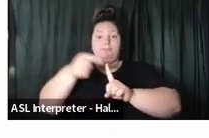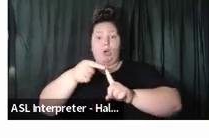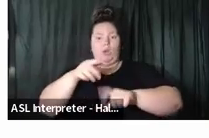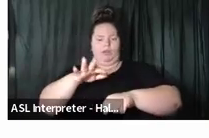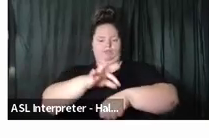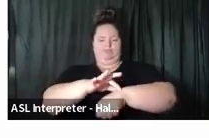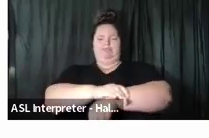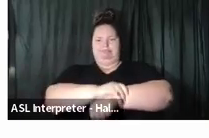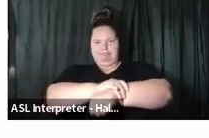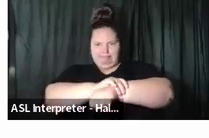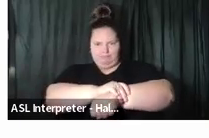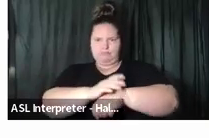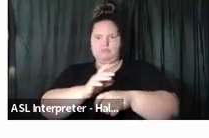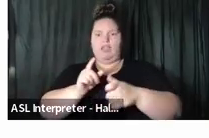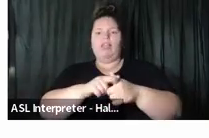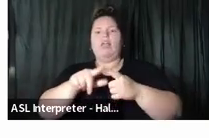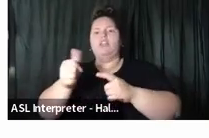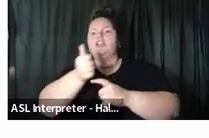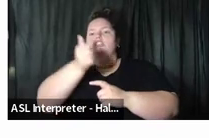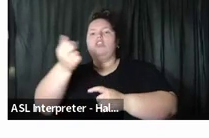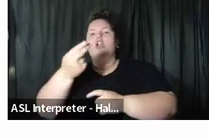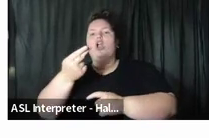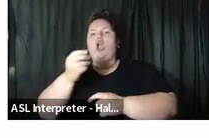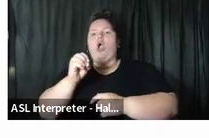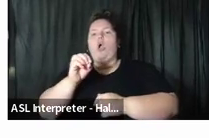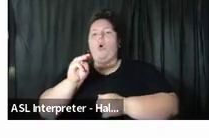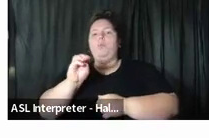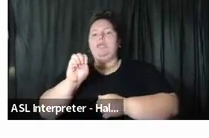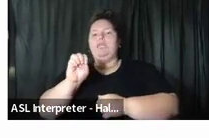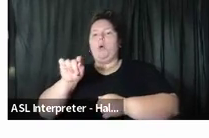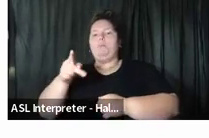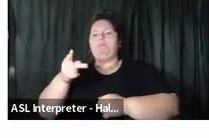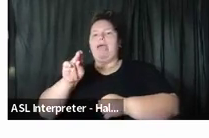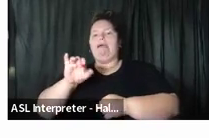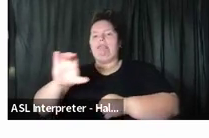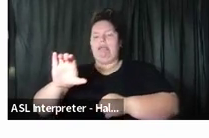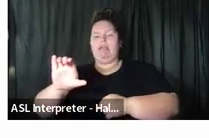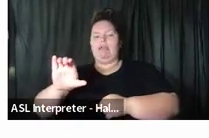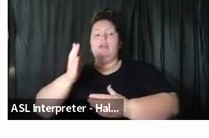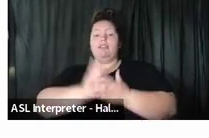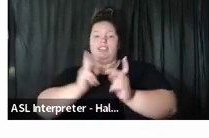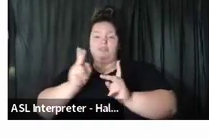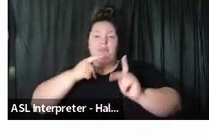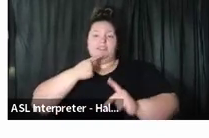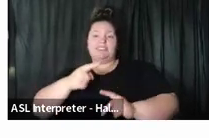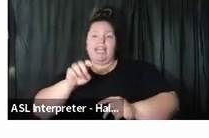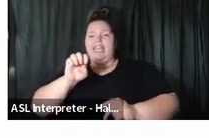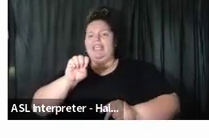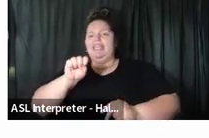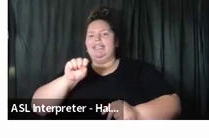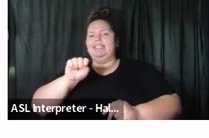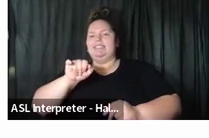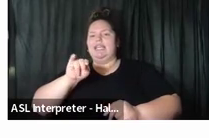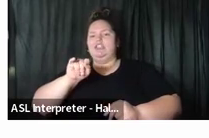then there are other homeopathic kind of things. Like some people say some like essential oils like peppermint help,